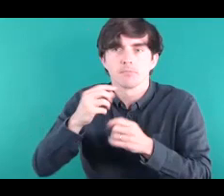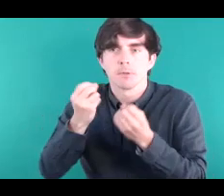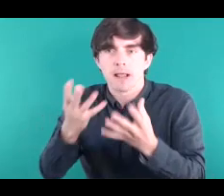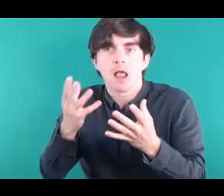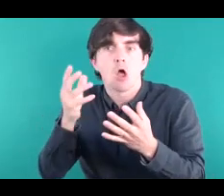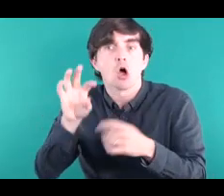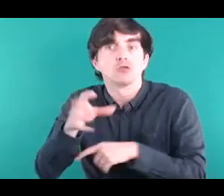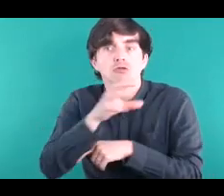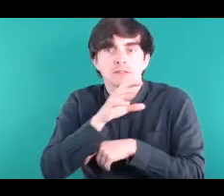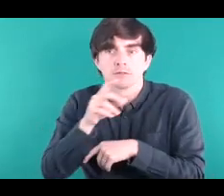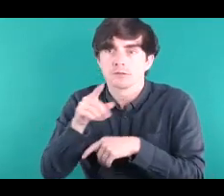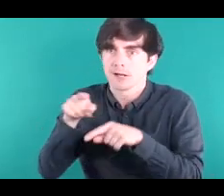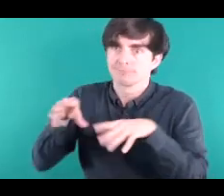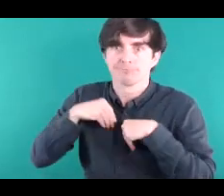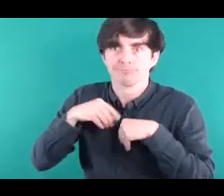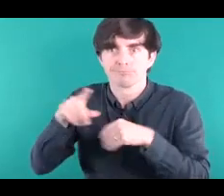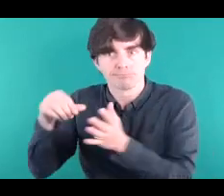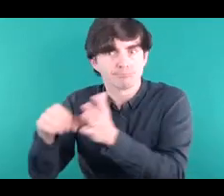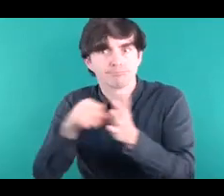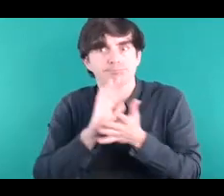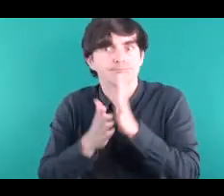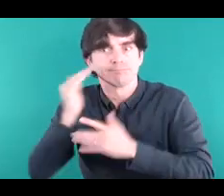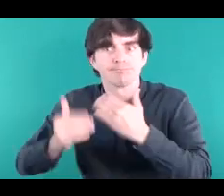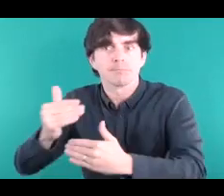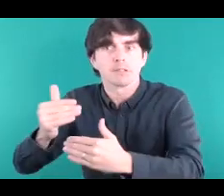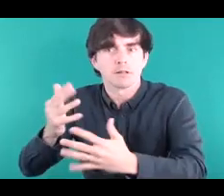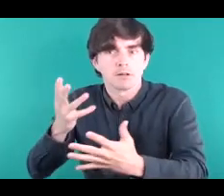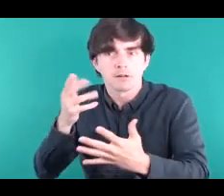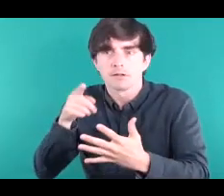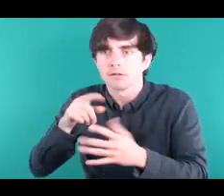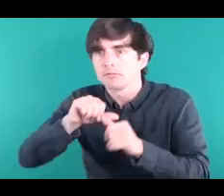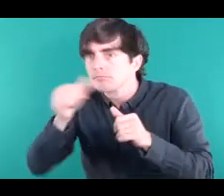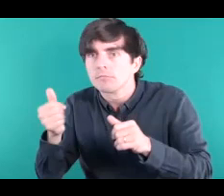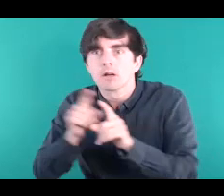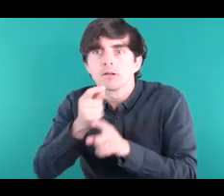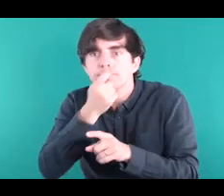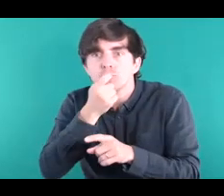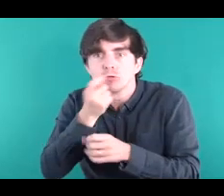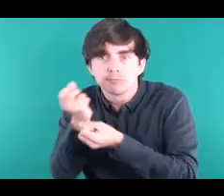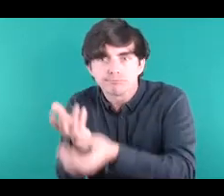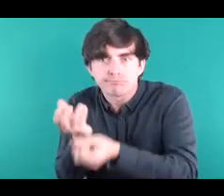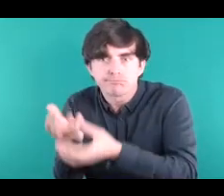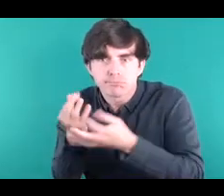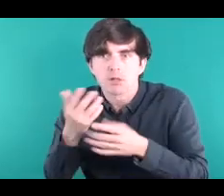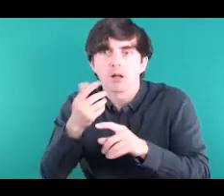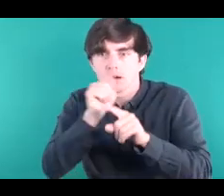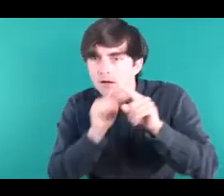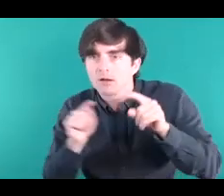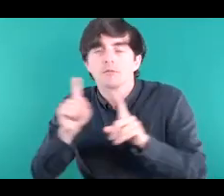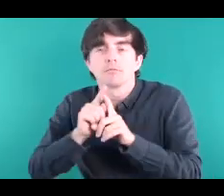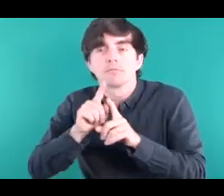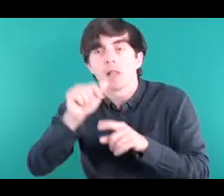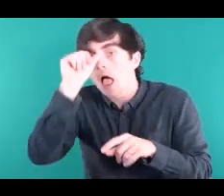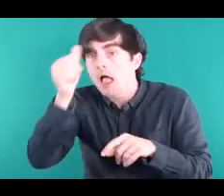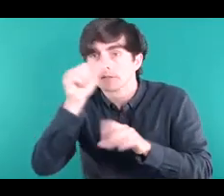from the caregiver allowance, assuming that they will have a lot of difficulty to get the food themselves. Peru